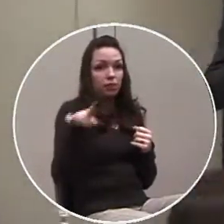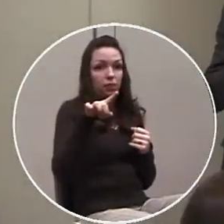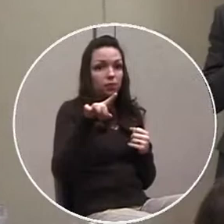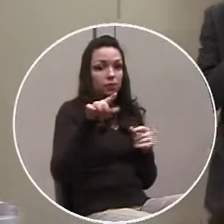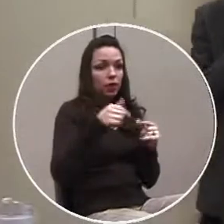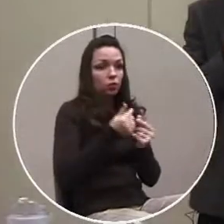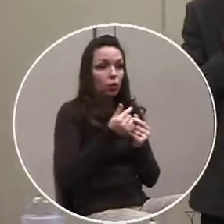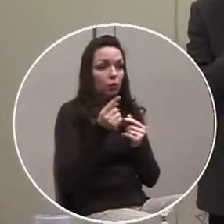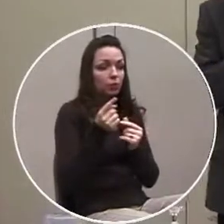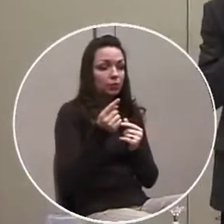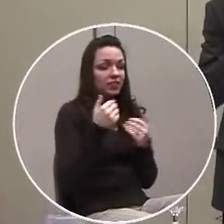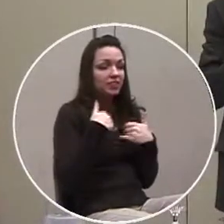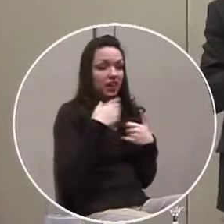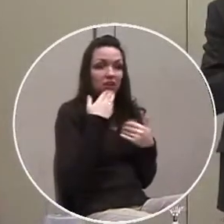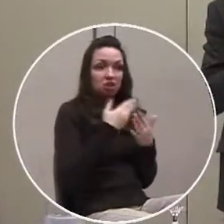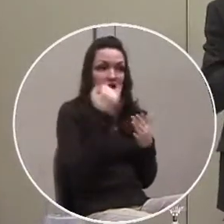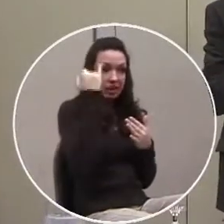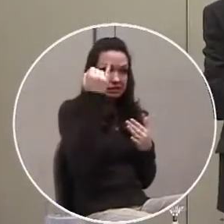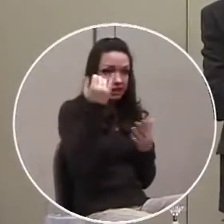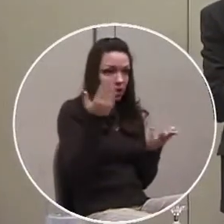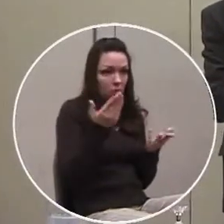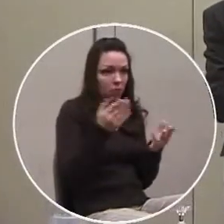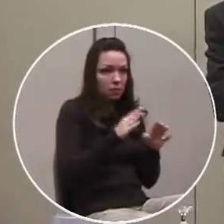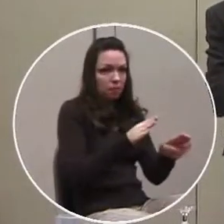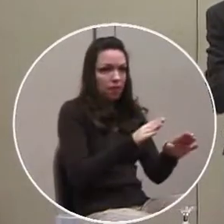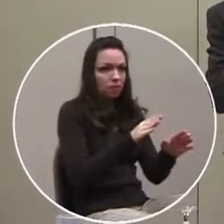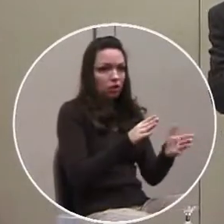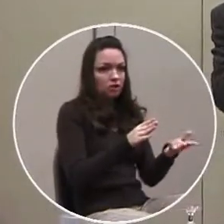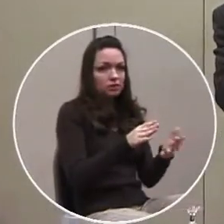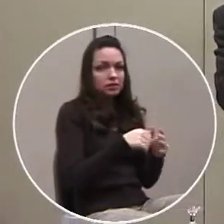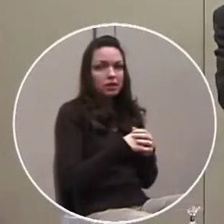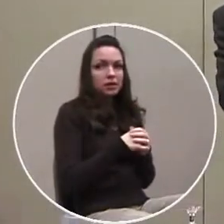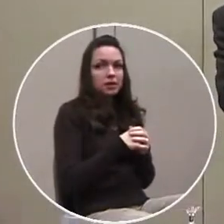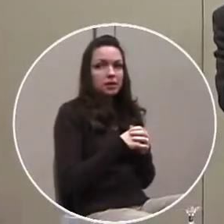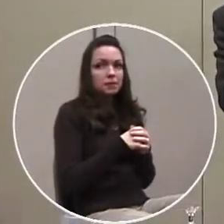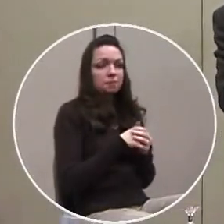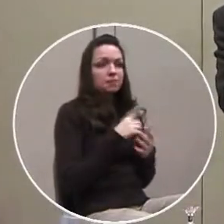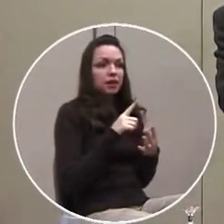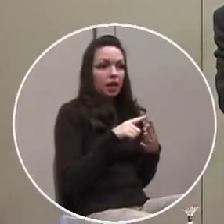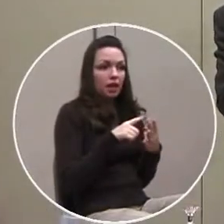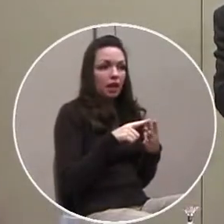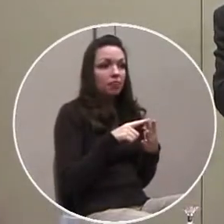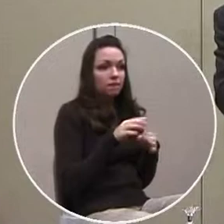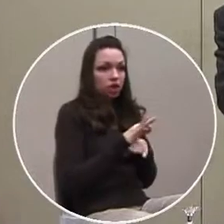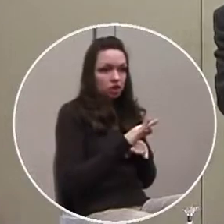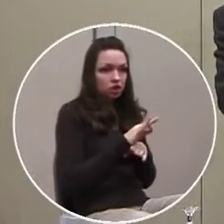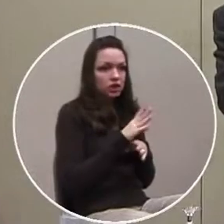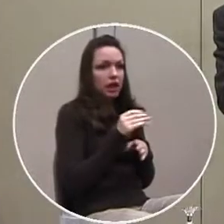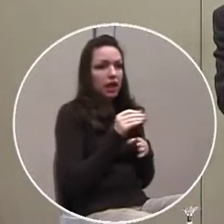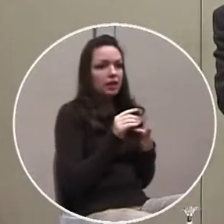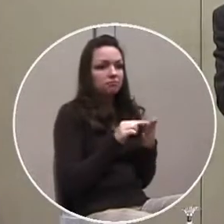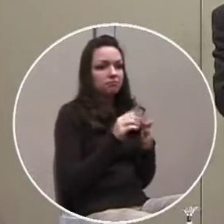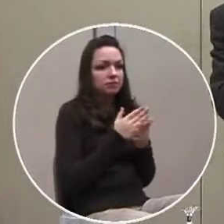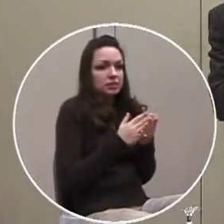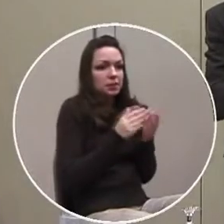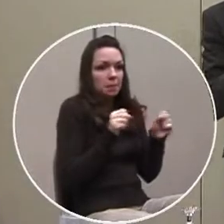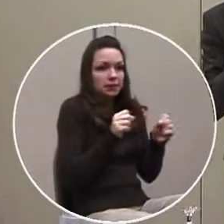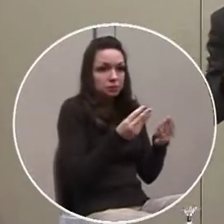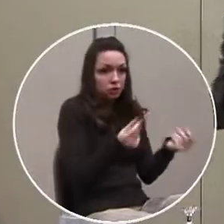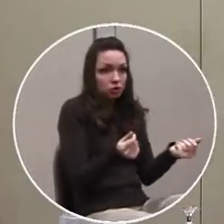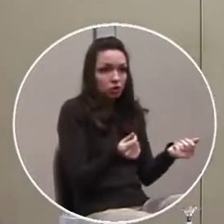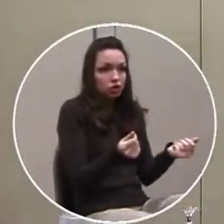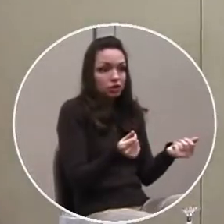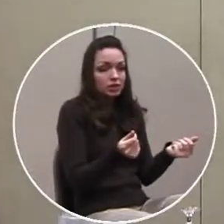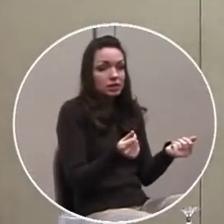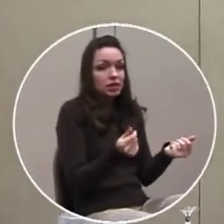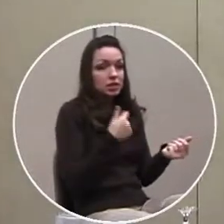strong idea about what the behavior is, what the function is, and what some solutions might be,